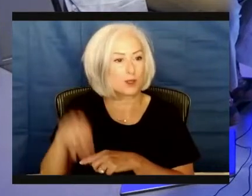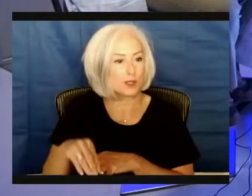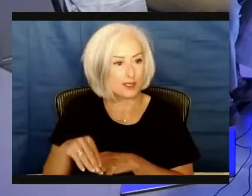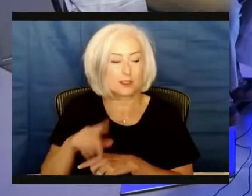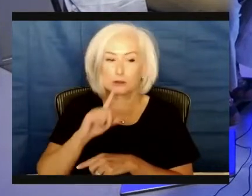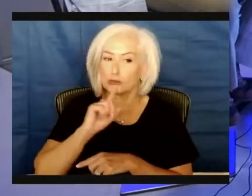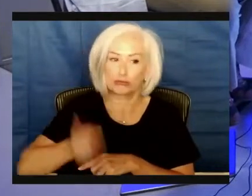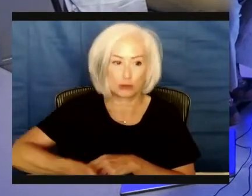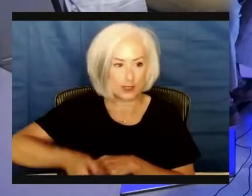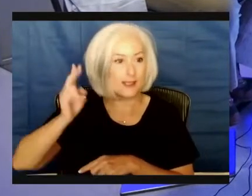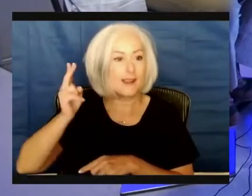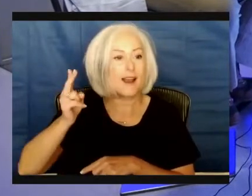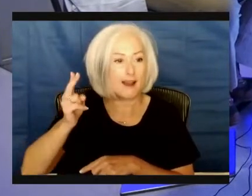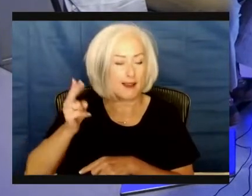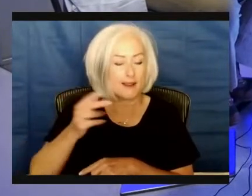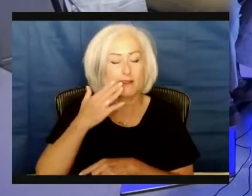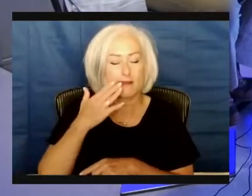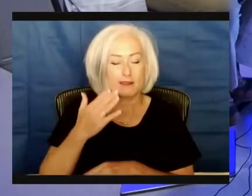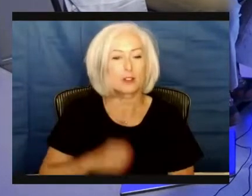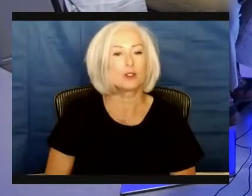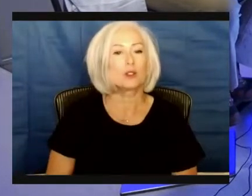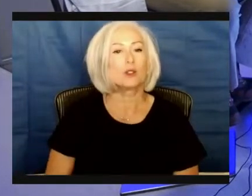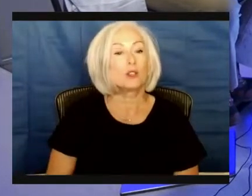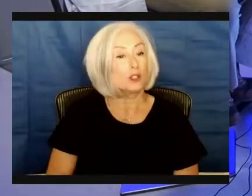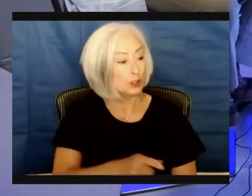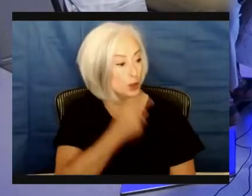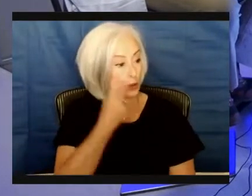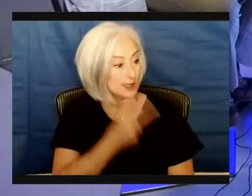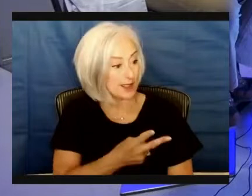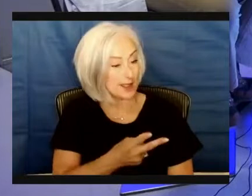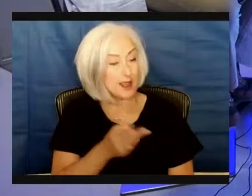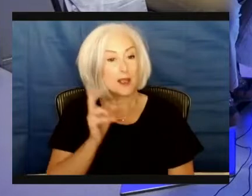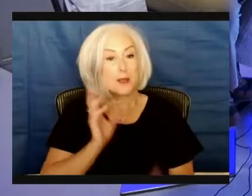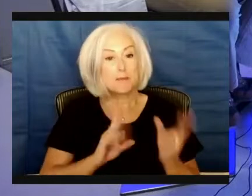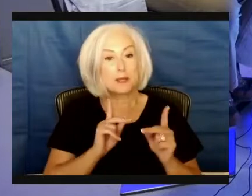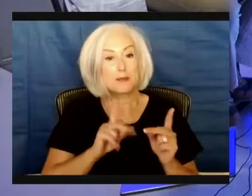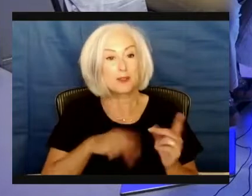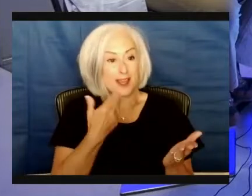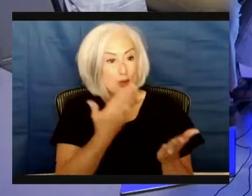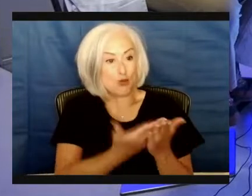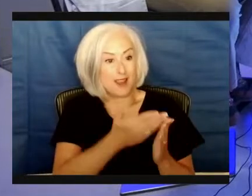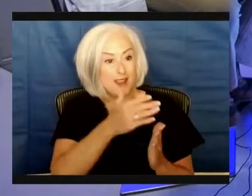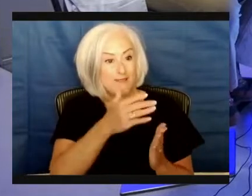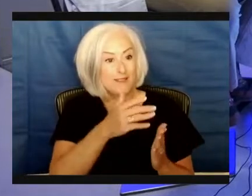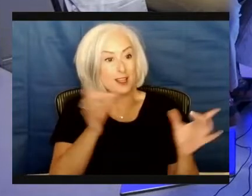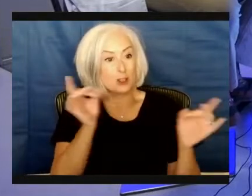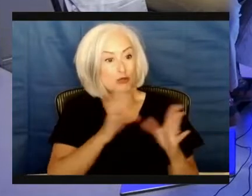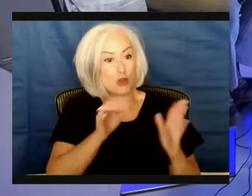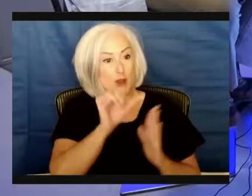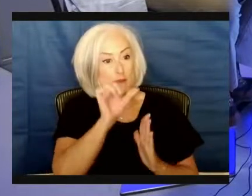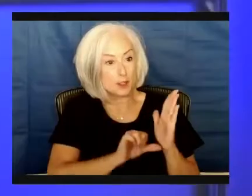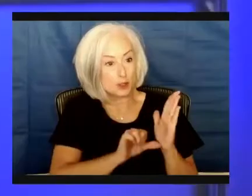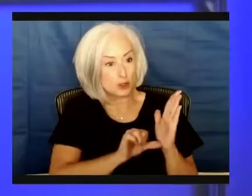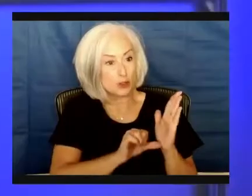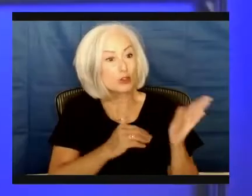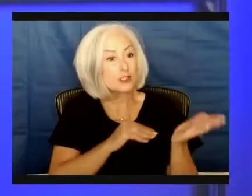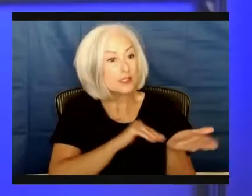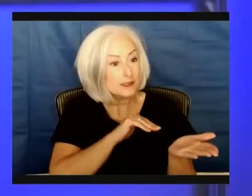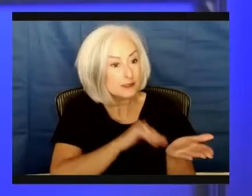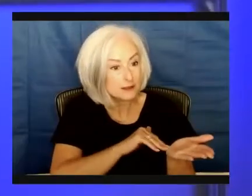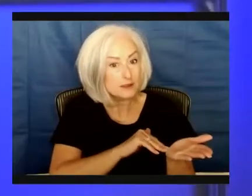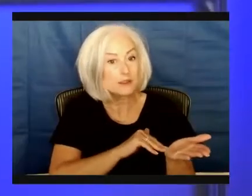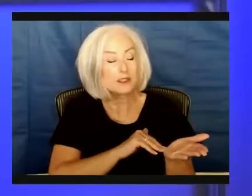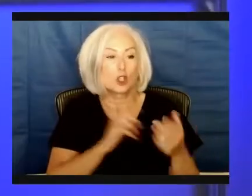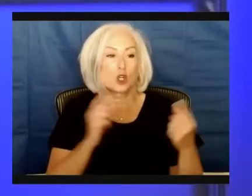Because the people who make it to you as a trauma surgeon, those are the people who have been sometimes injured the most. Agree, and